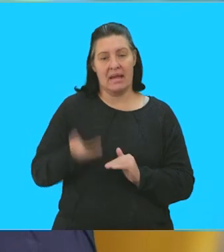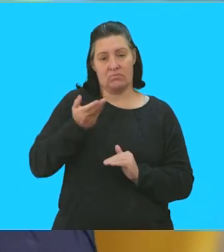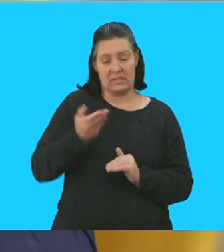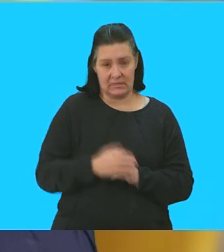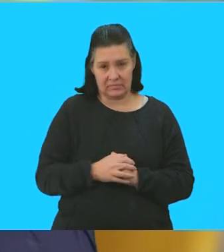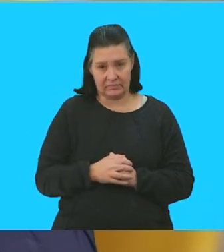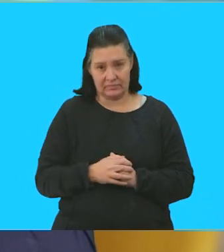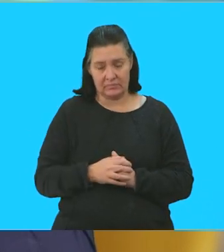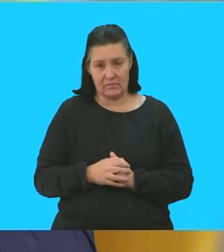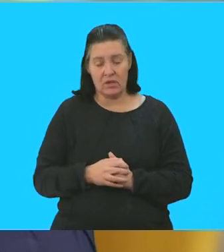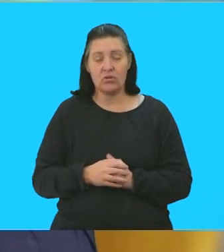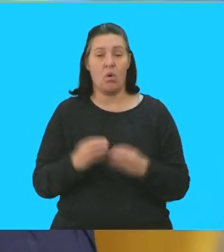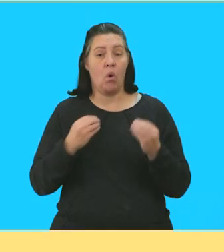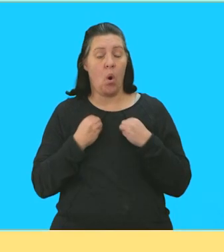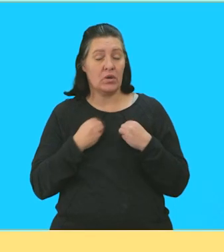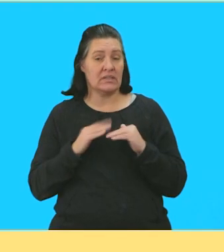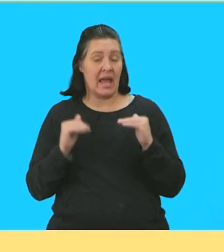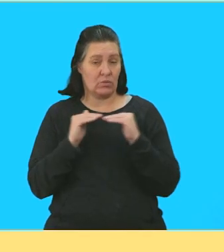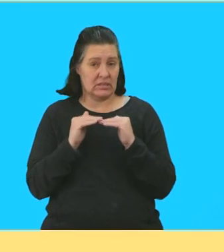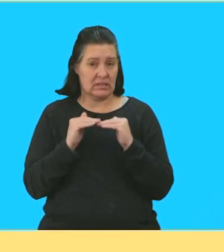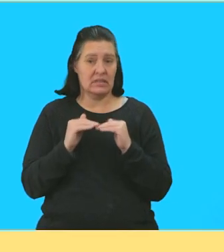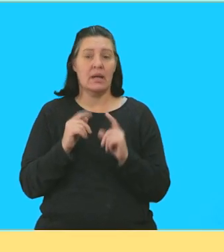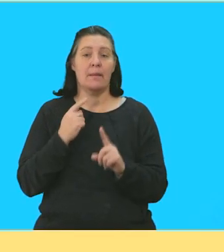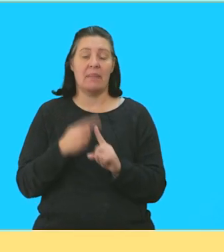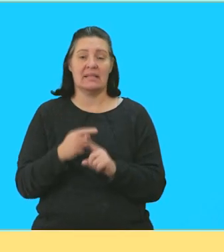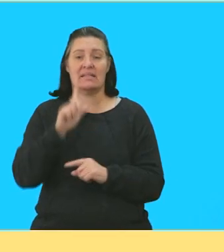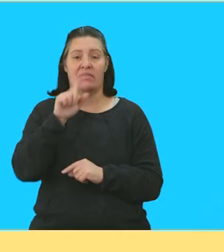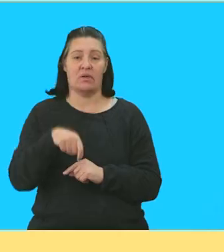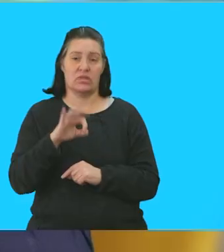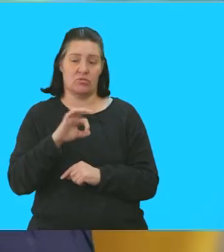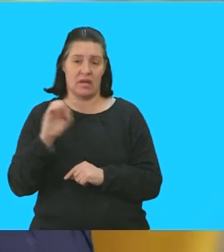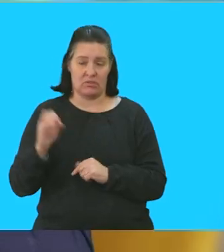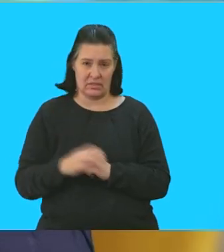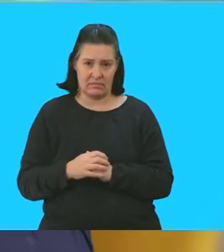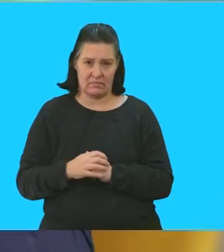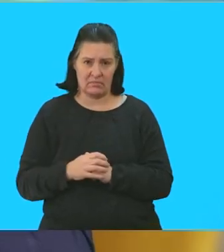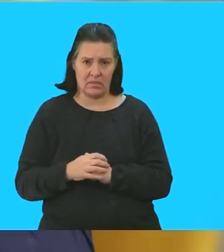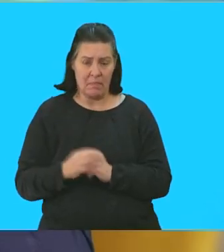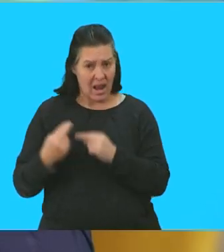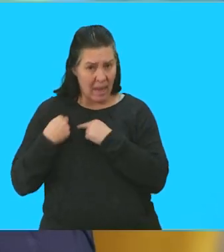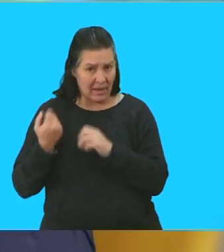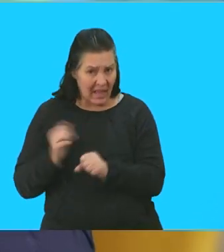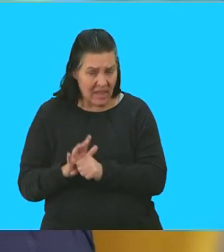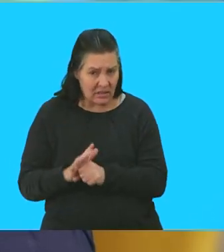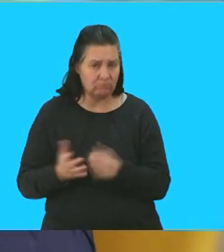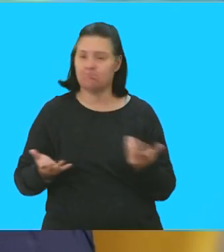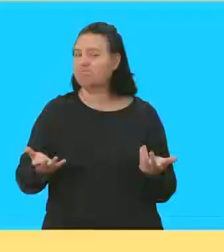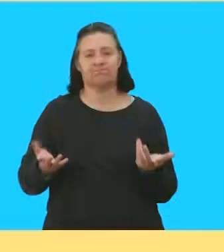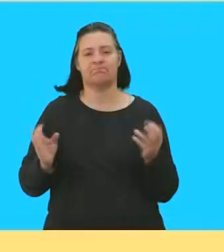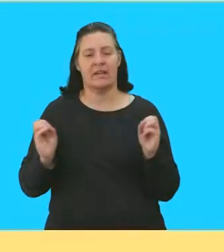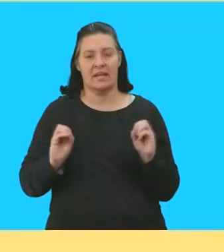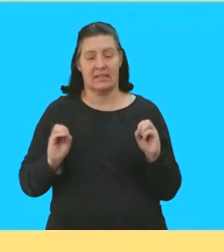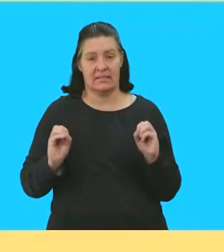increasing. So I come to owner's equity plus 7,300. Does it affect my liabilities? There will be no effect